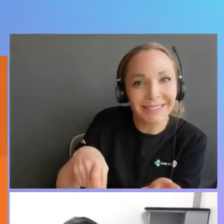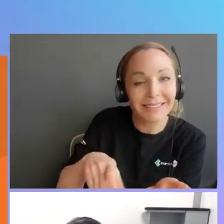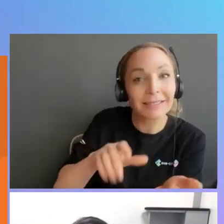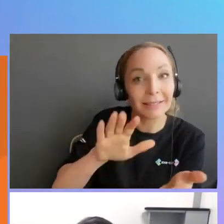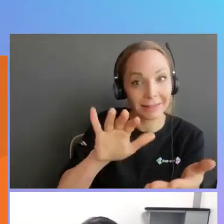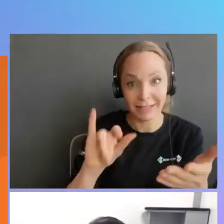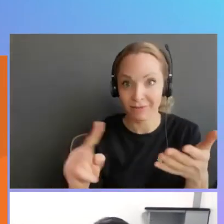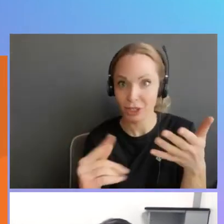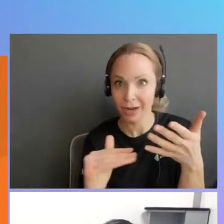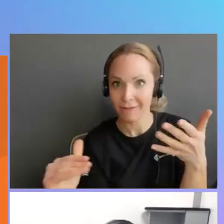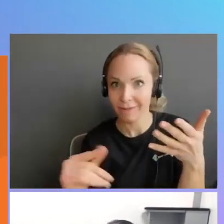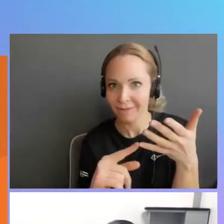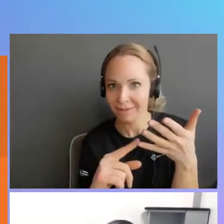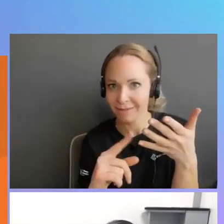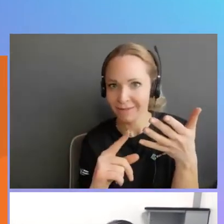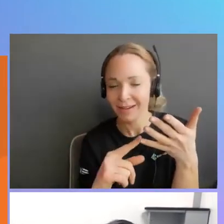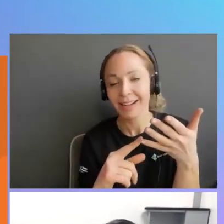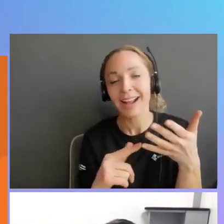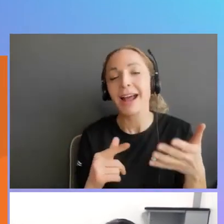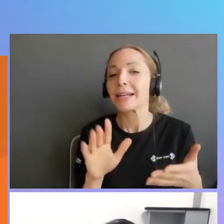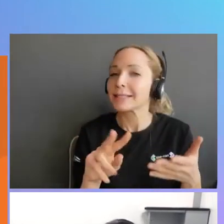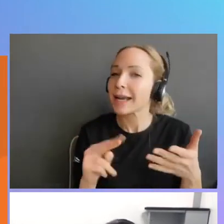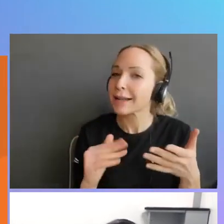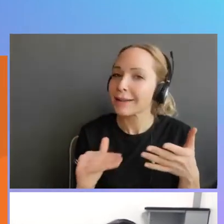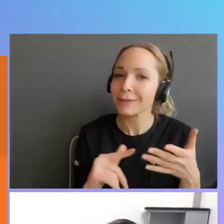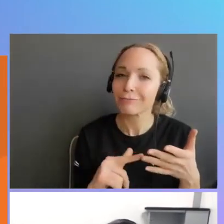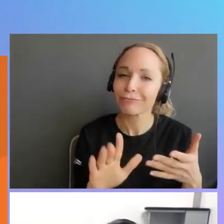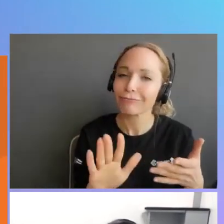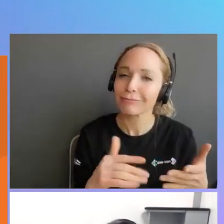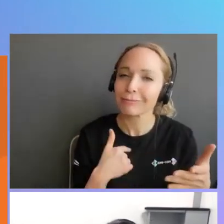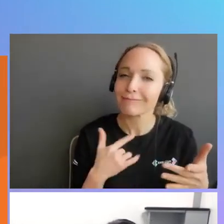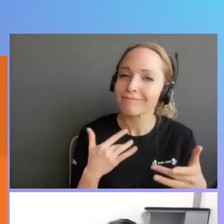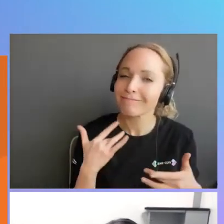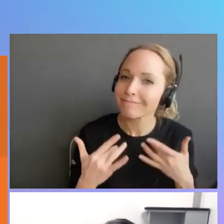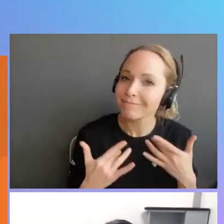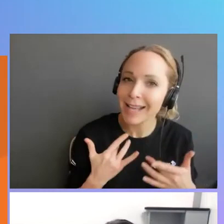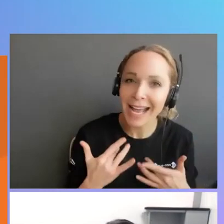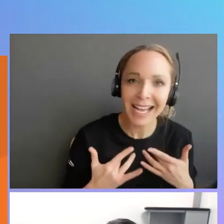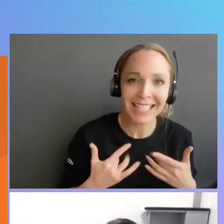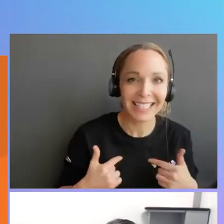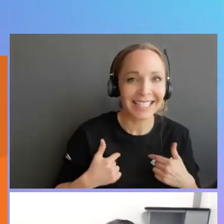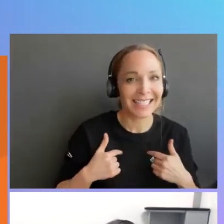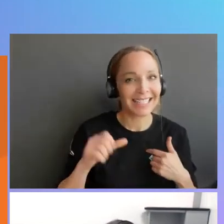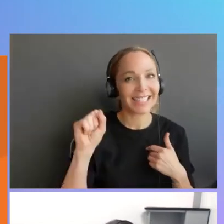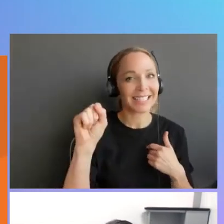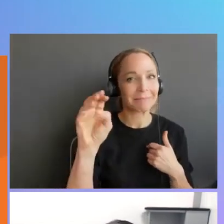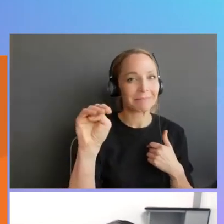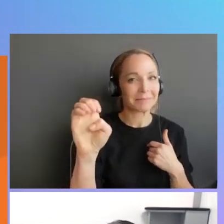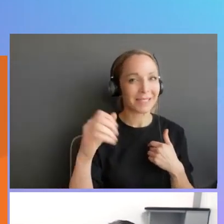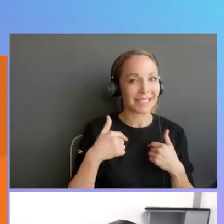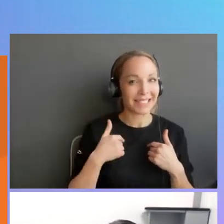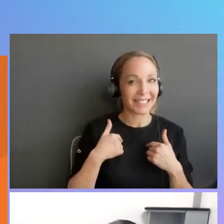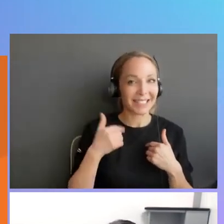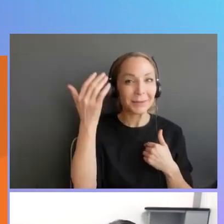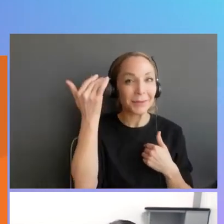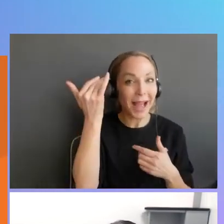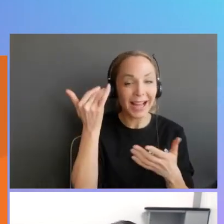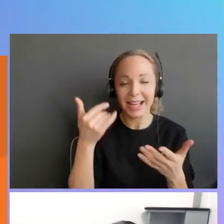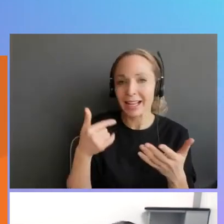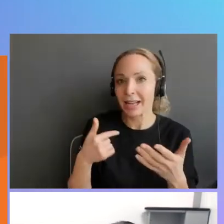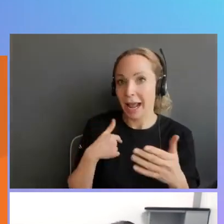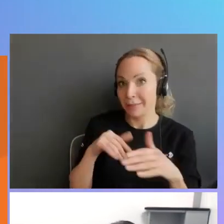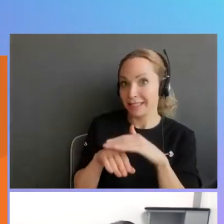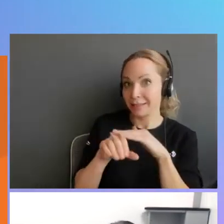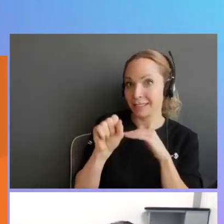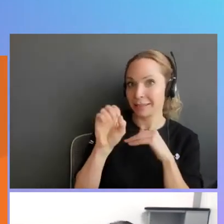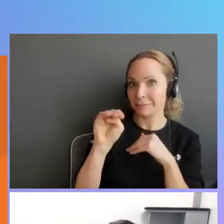excited as the accessibility SME, because the team is now doing the leading and I'm doing the mentoring. That means